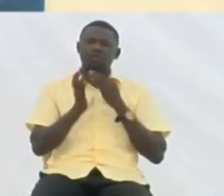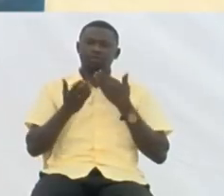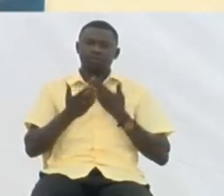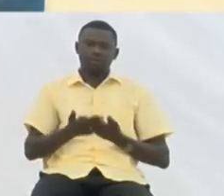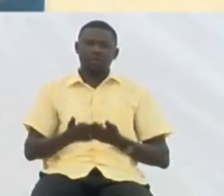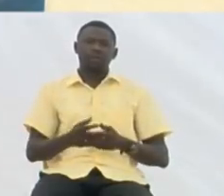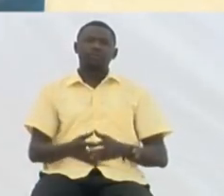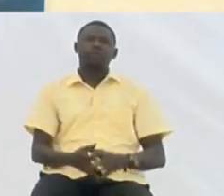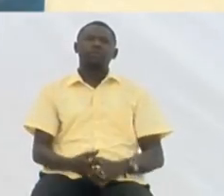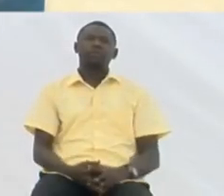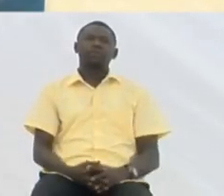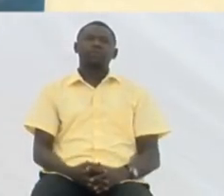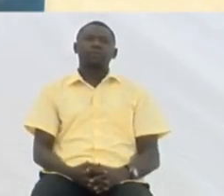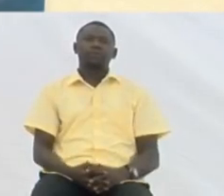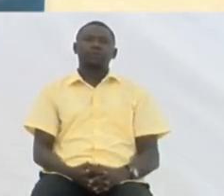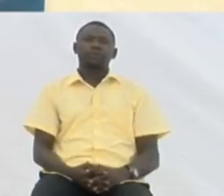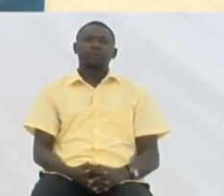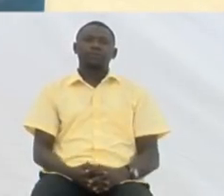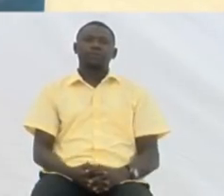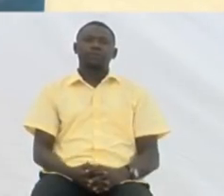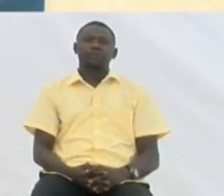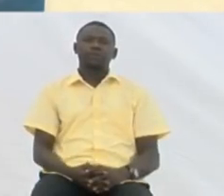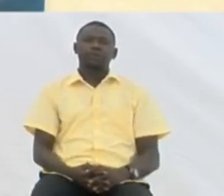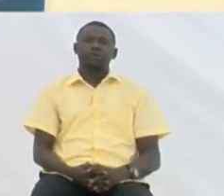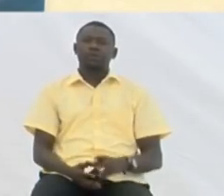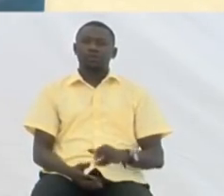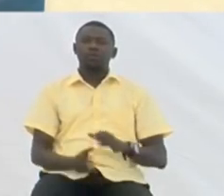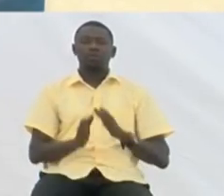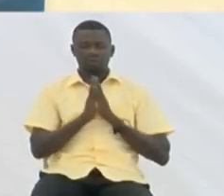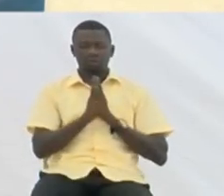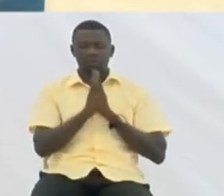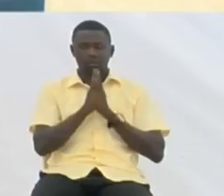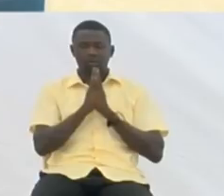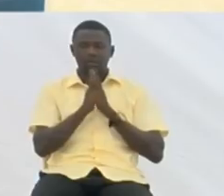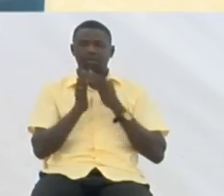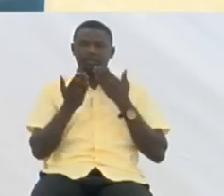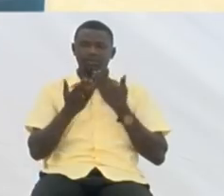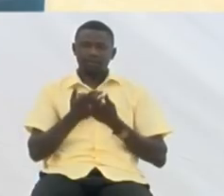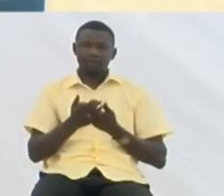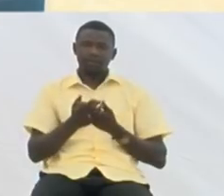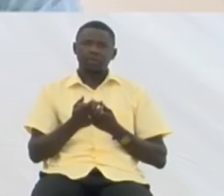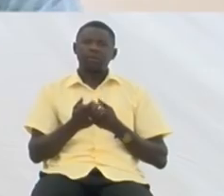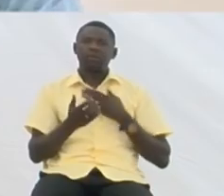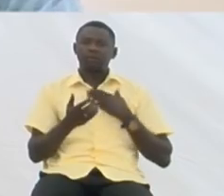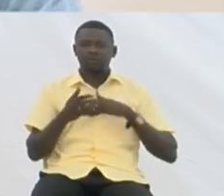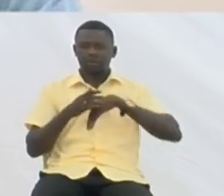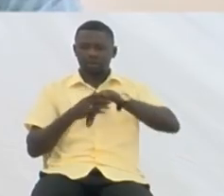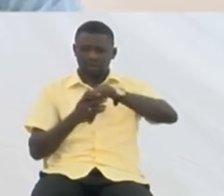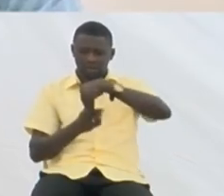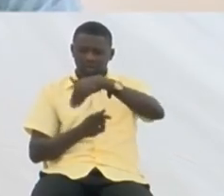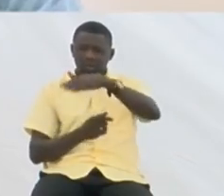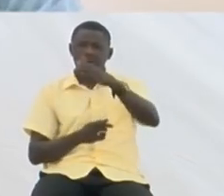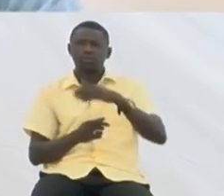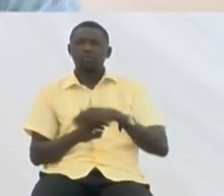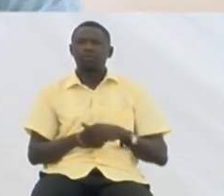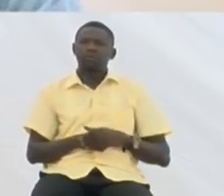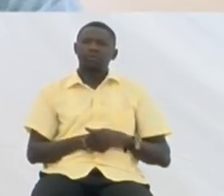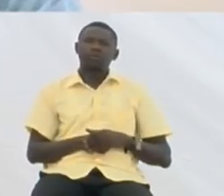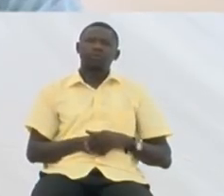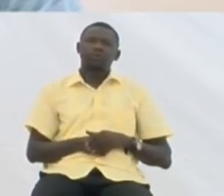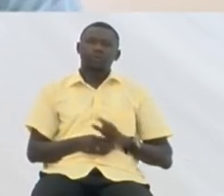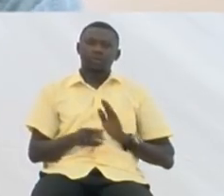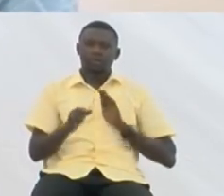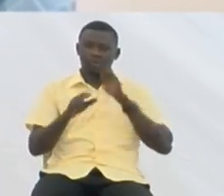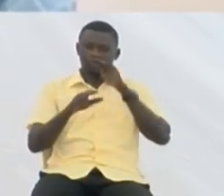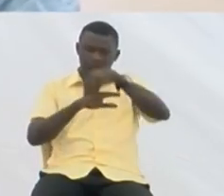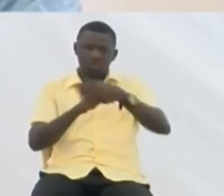said to them, wait for me, let's pray. I made that prayer. Then I came out and got into